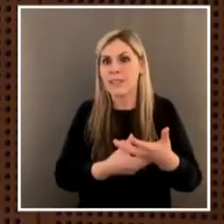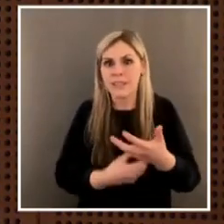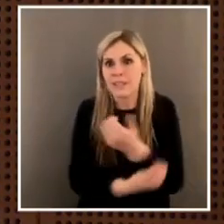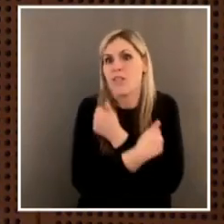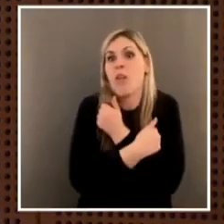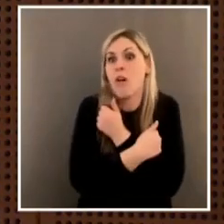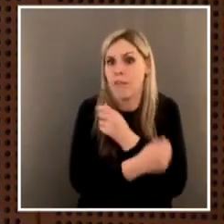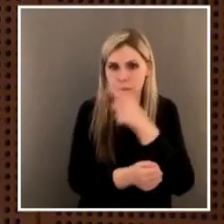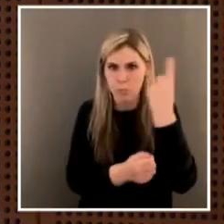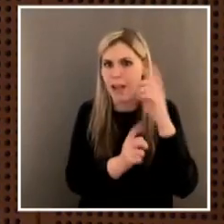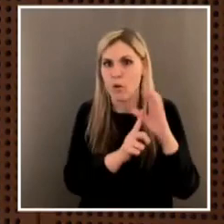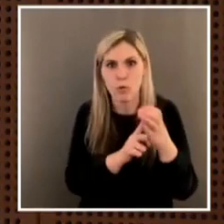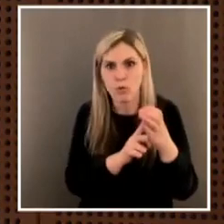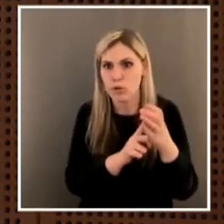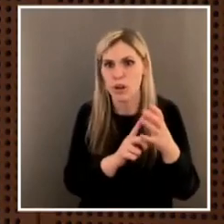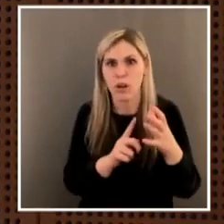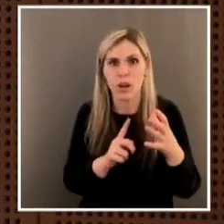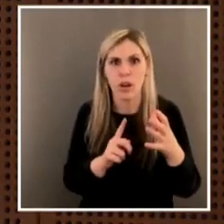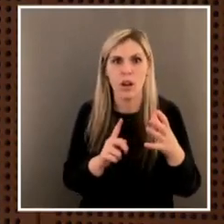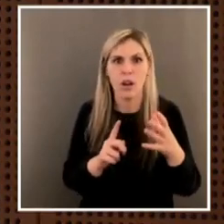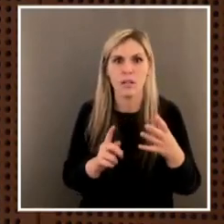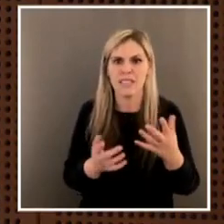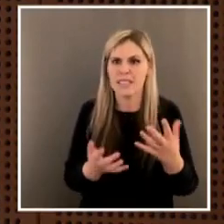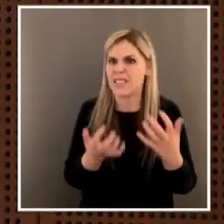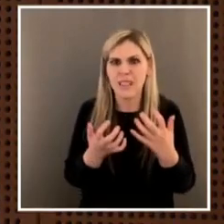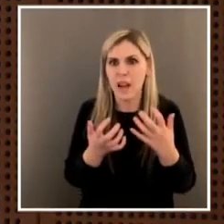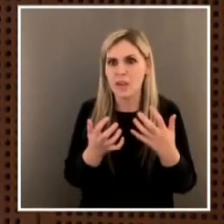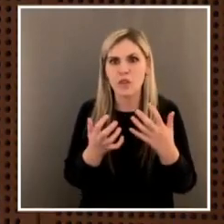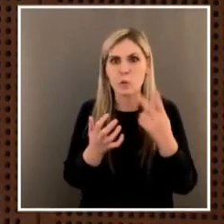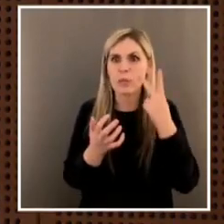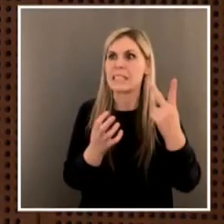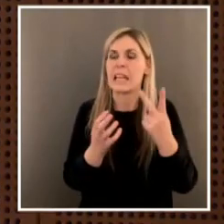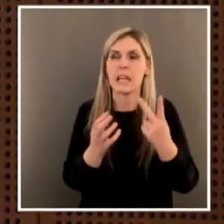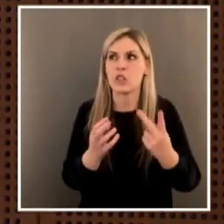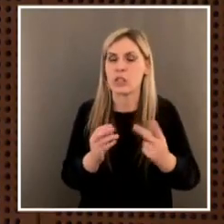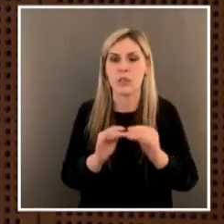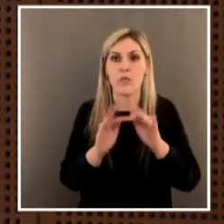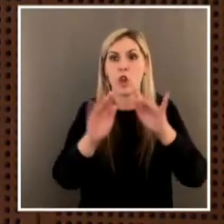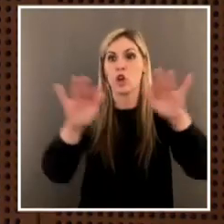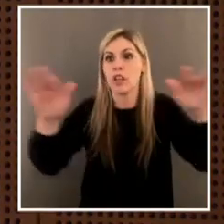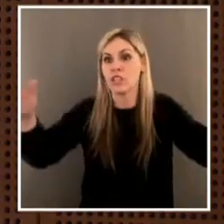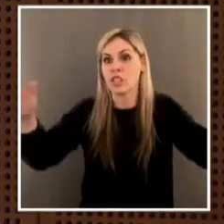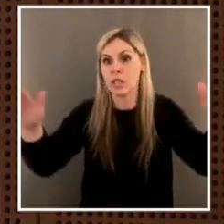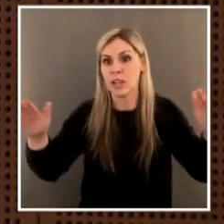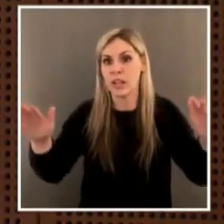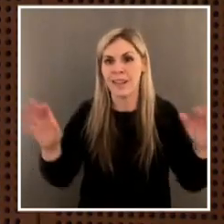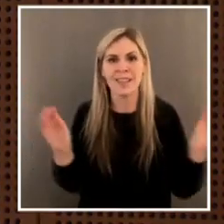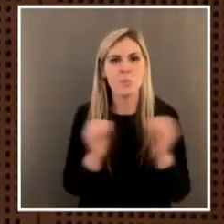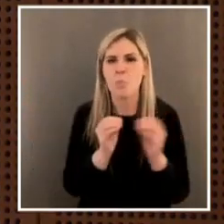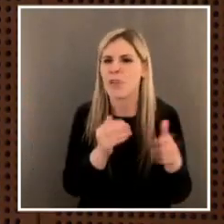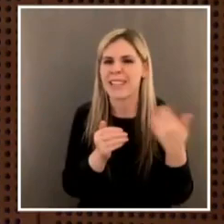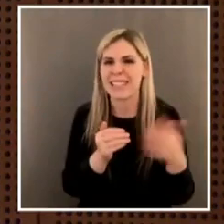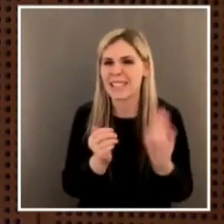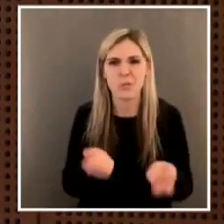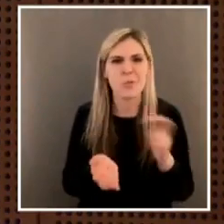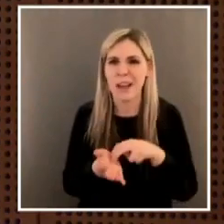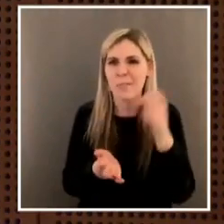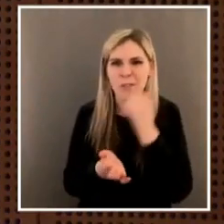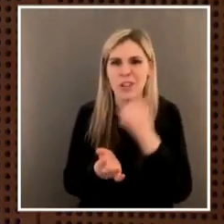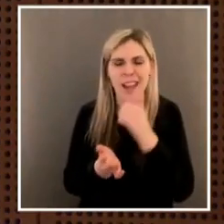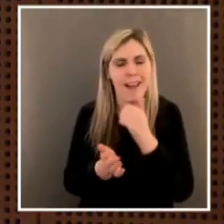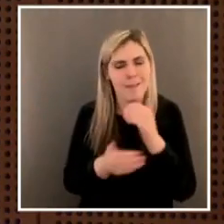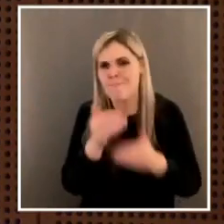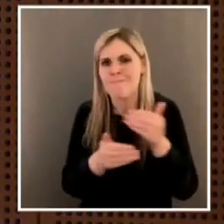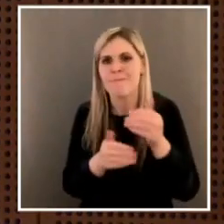culture, this desire to see it flourish, it's a lot easier to get up every day and go do the